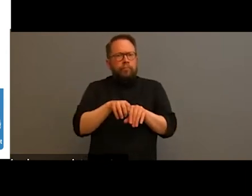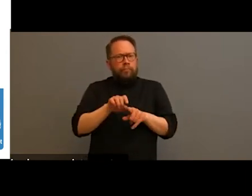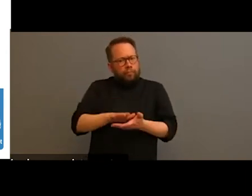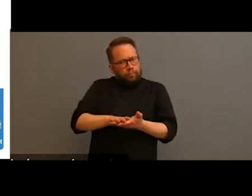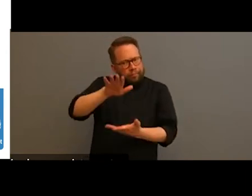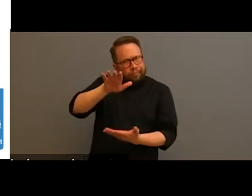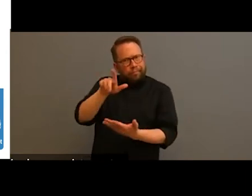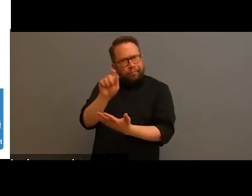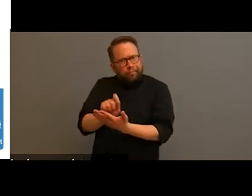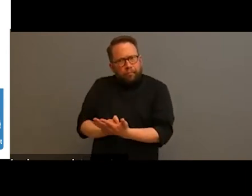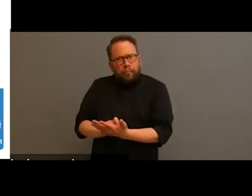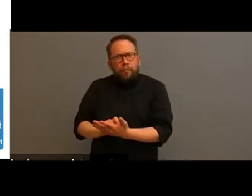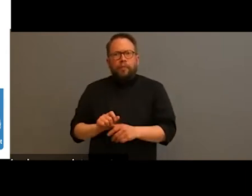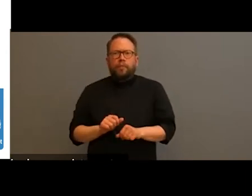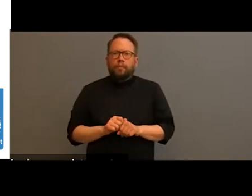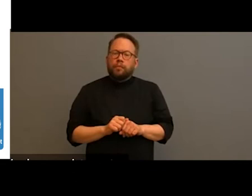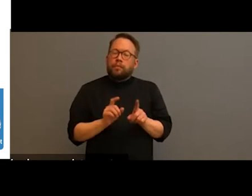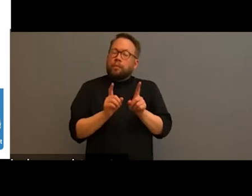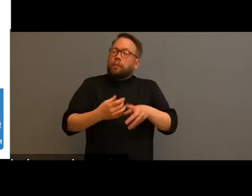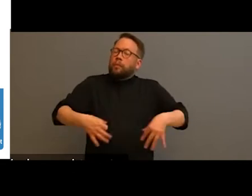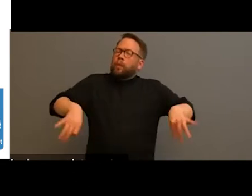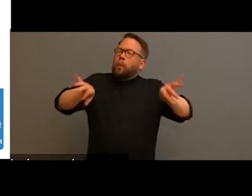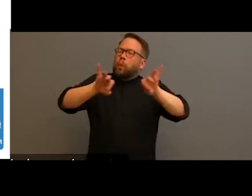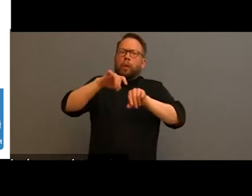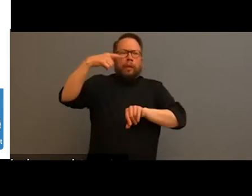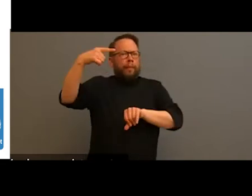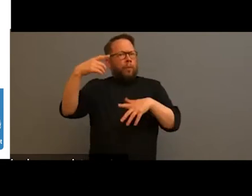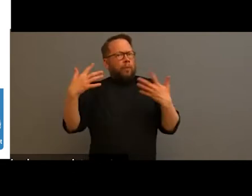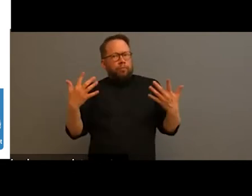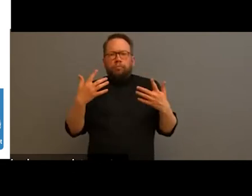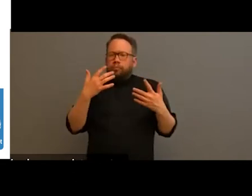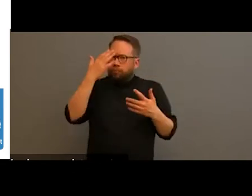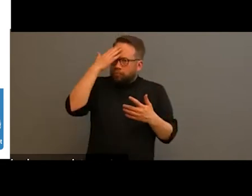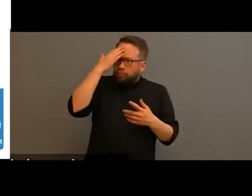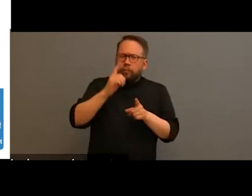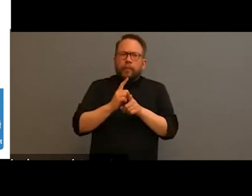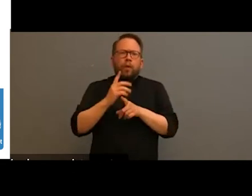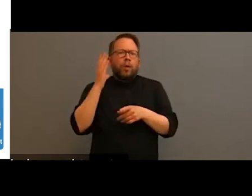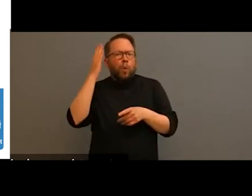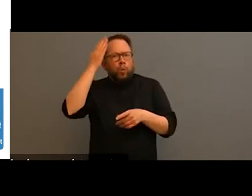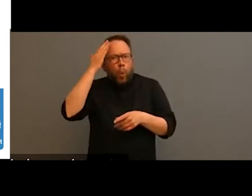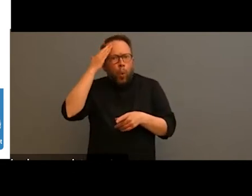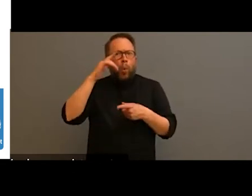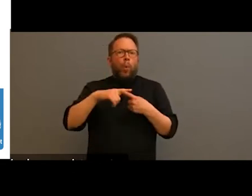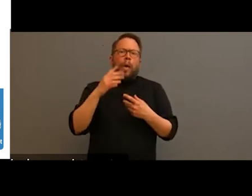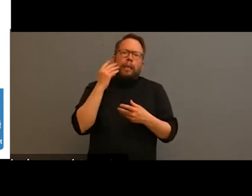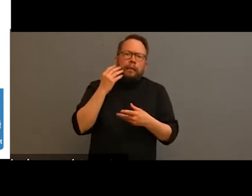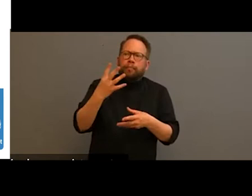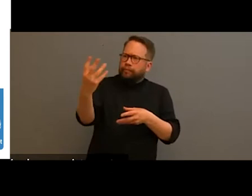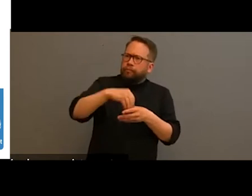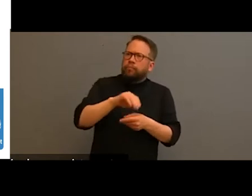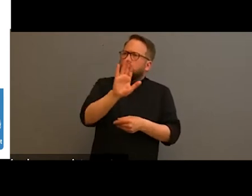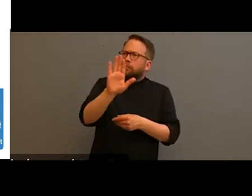vital to understand that including the knowledge and experience of people with disability is a must, since